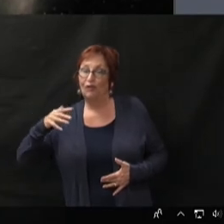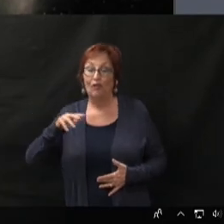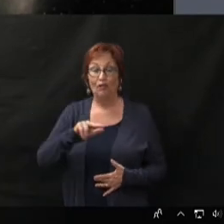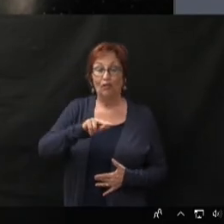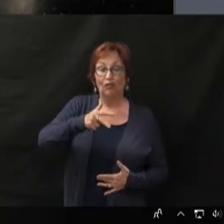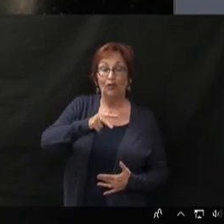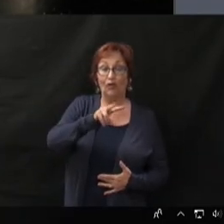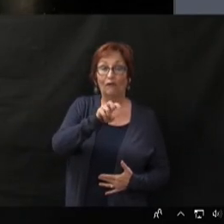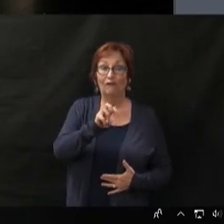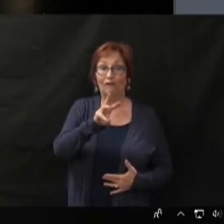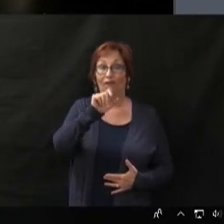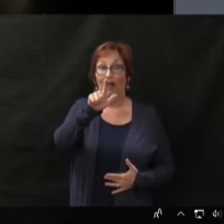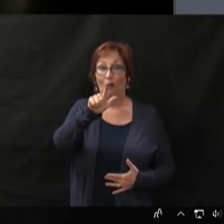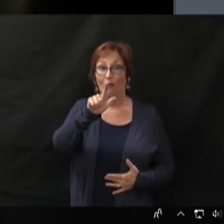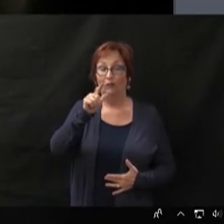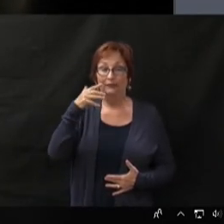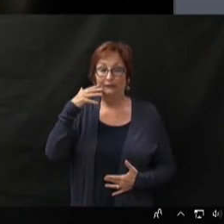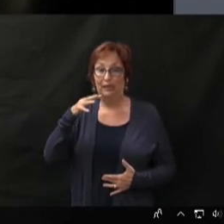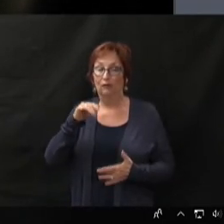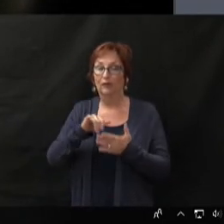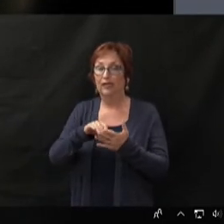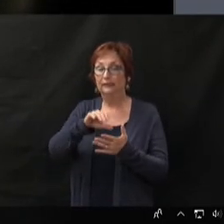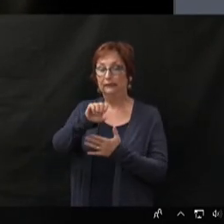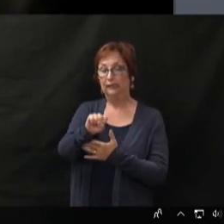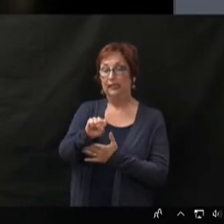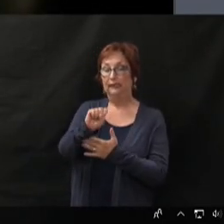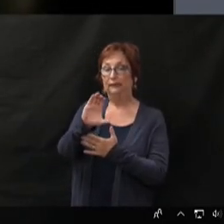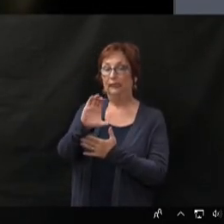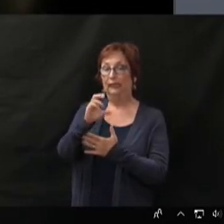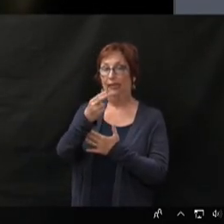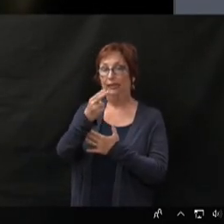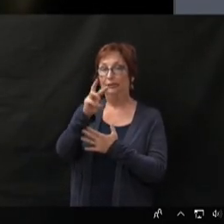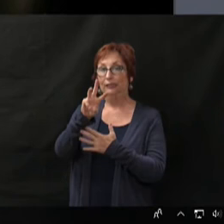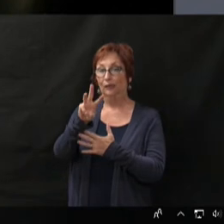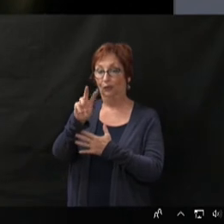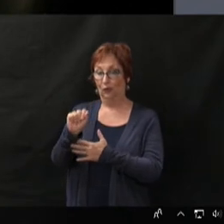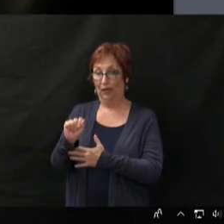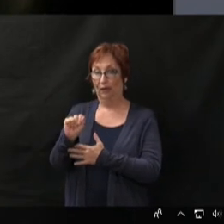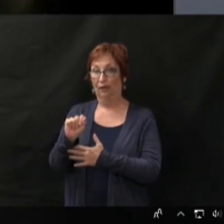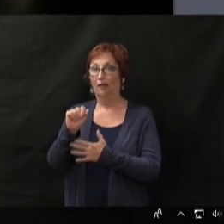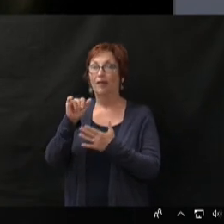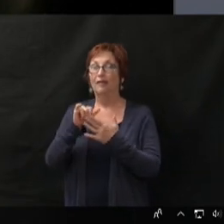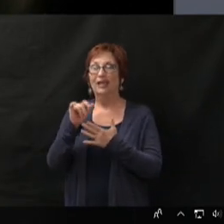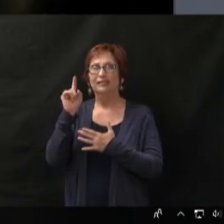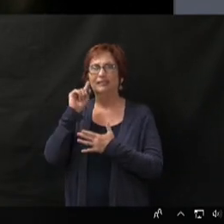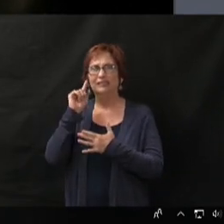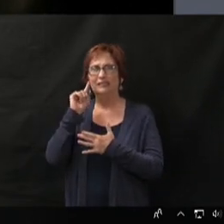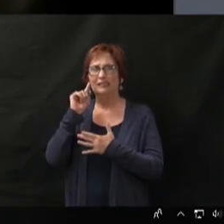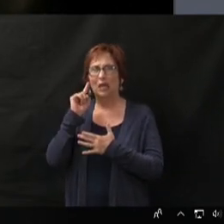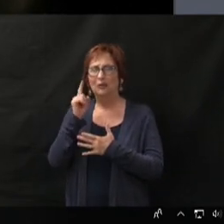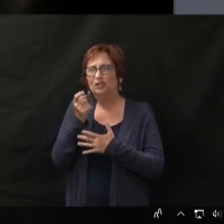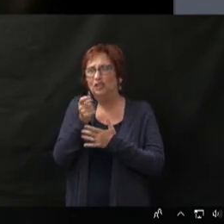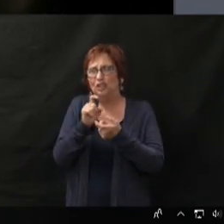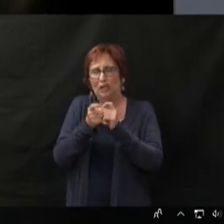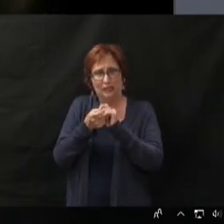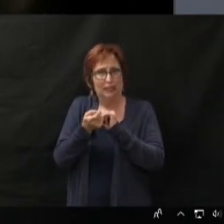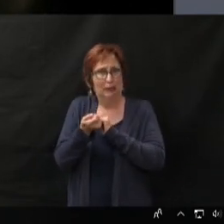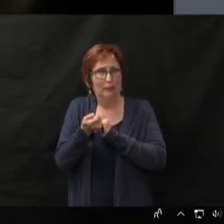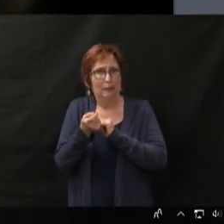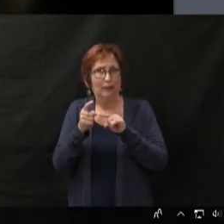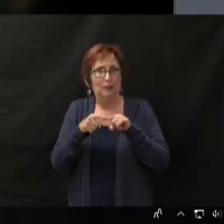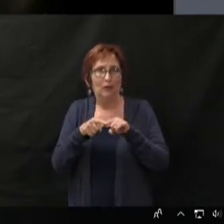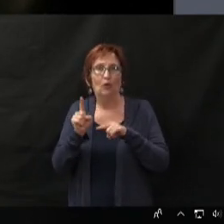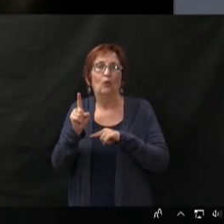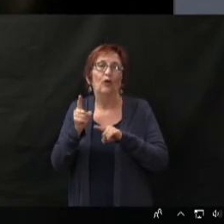sound, which is the schwa sound. And really, the schwa sound sort of changes depending upon where you're